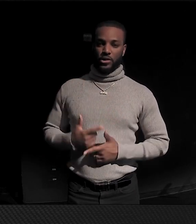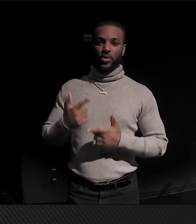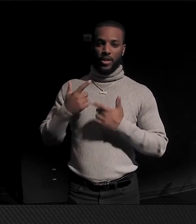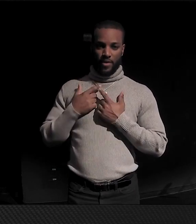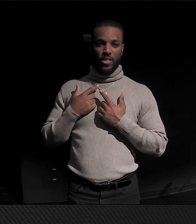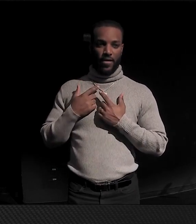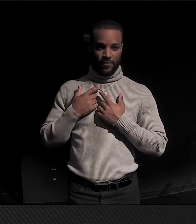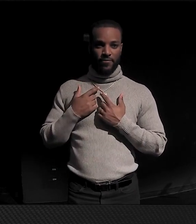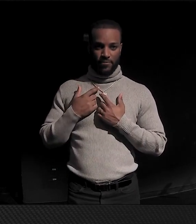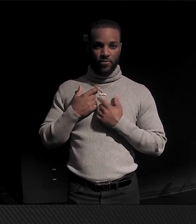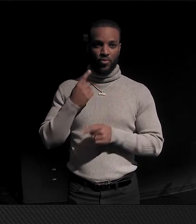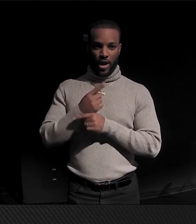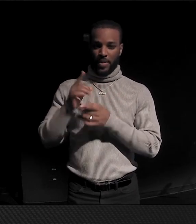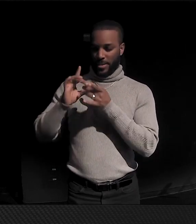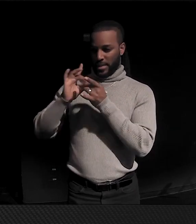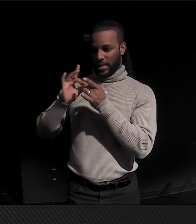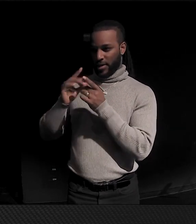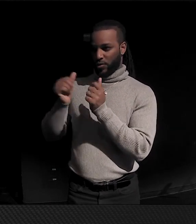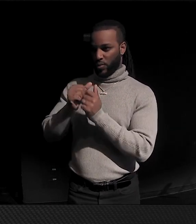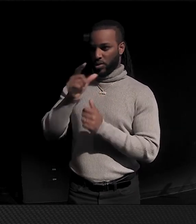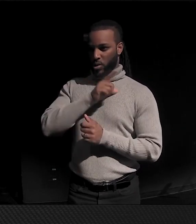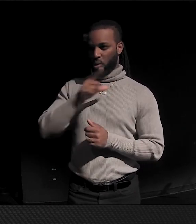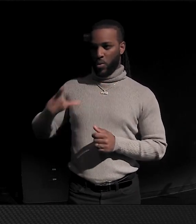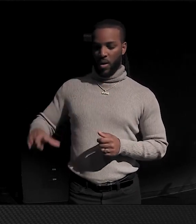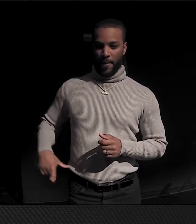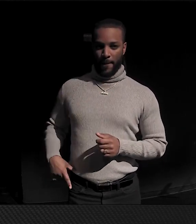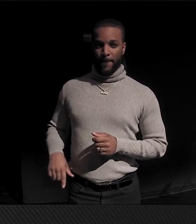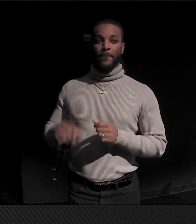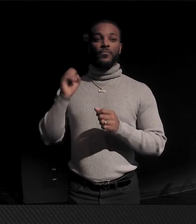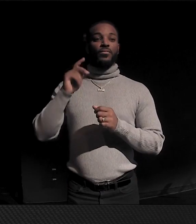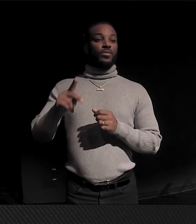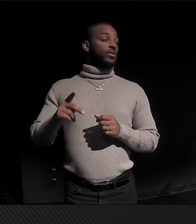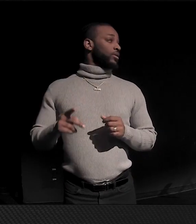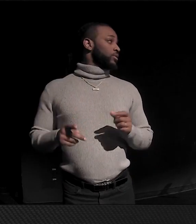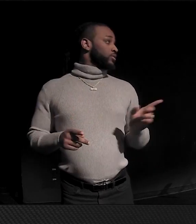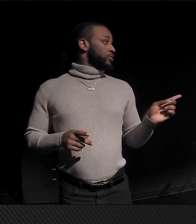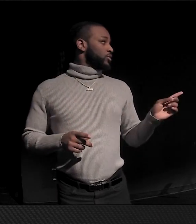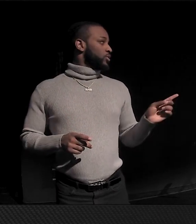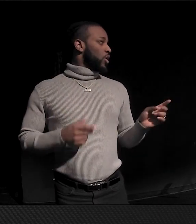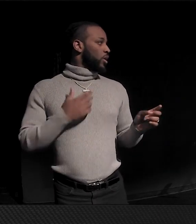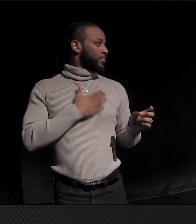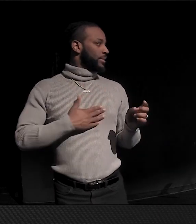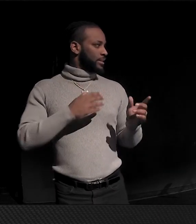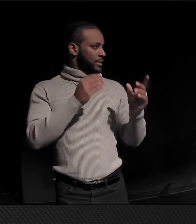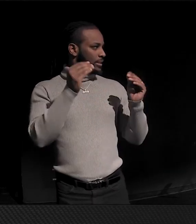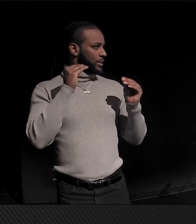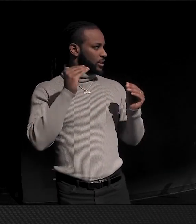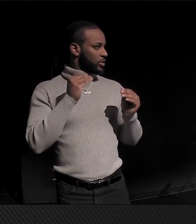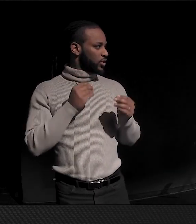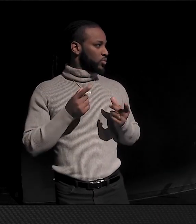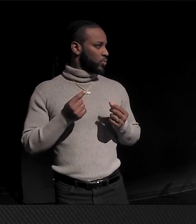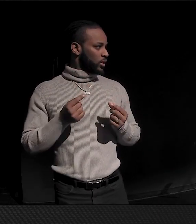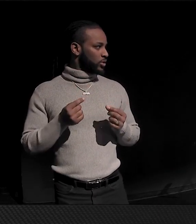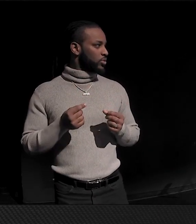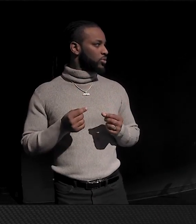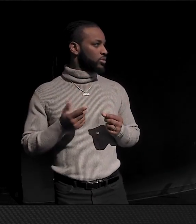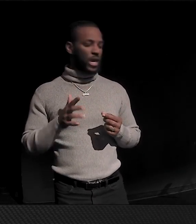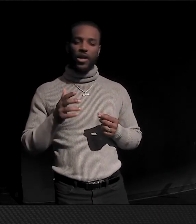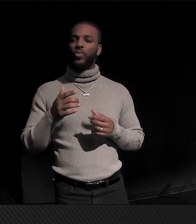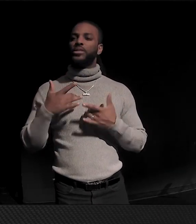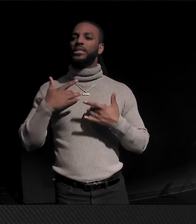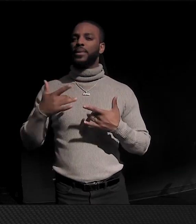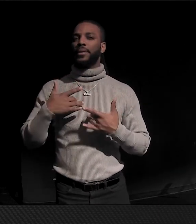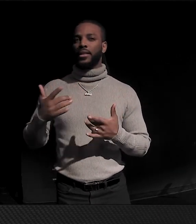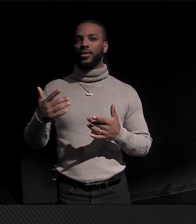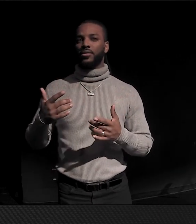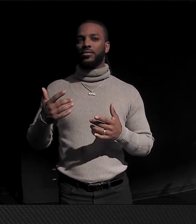and to be connected with the Lord. So, all right, Swayze, you're going to guide us through the steps. And then you're going to kind of, we'll normally be